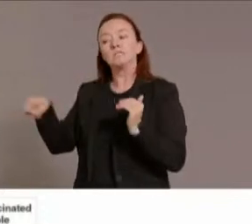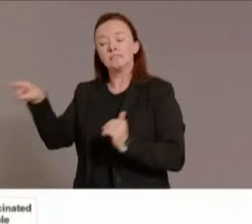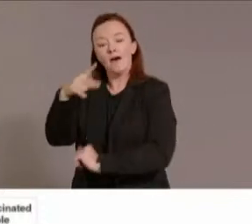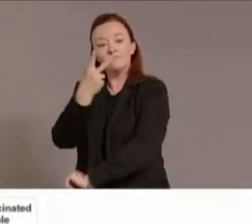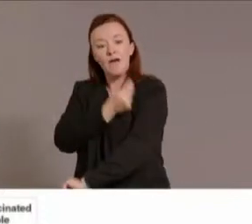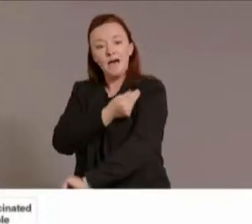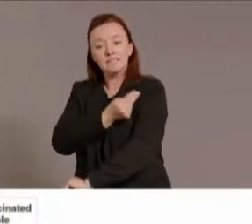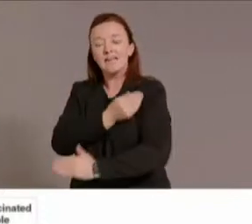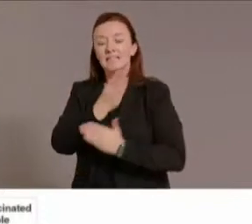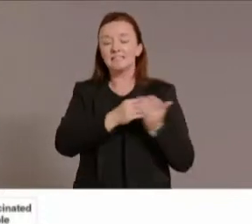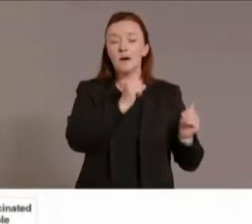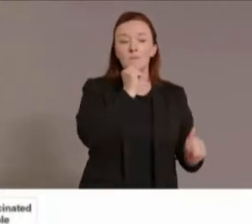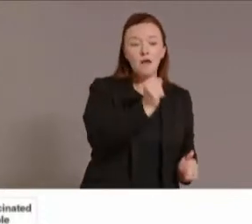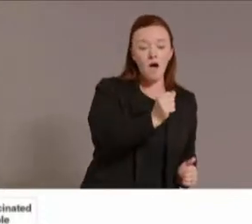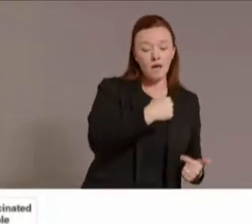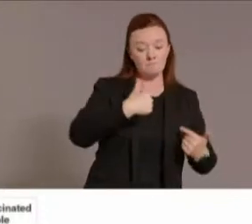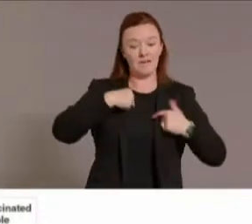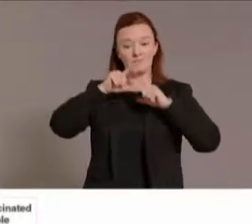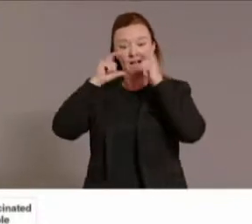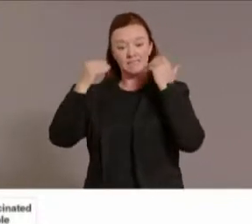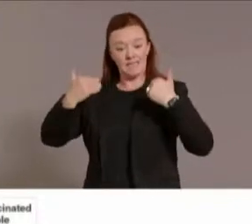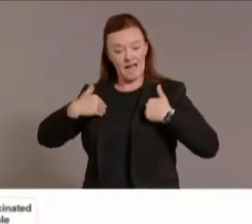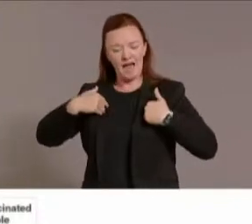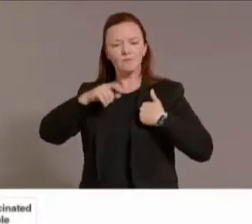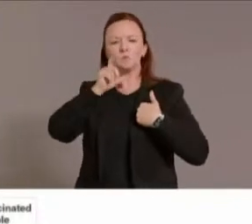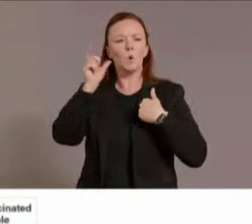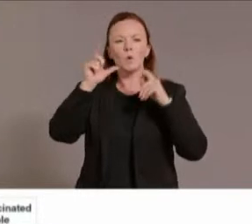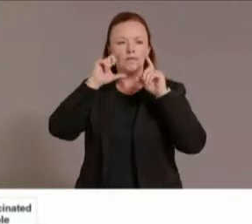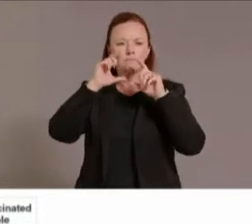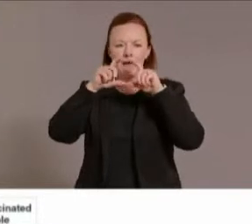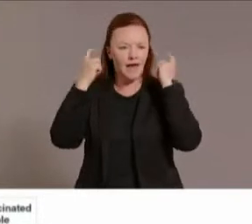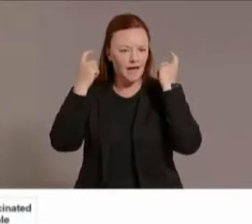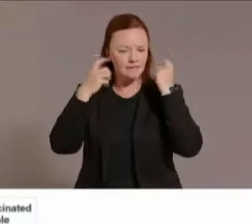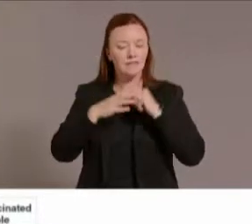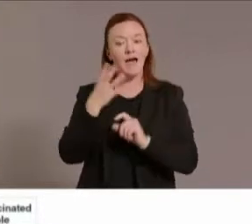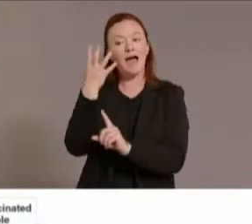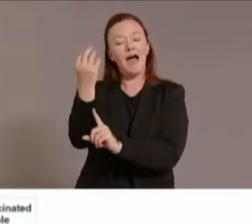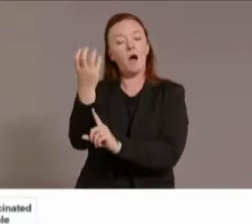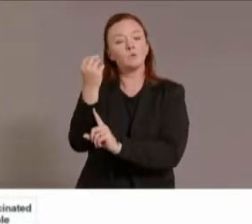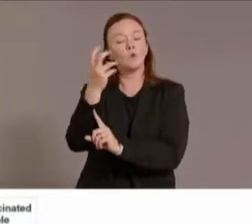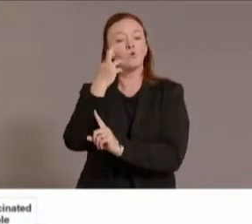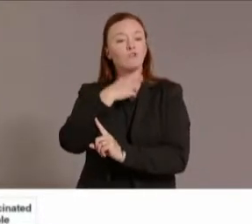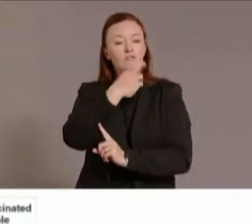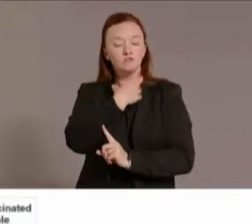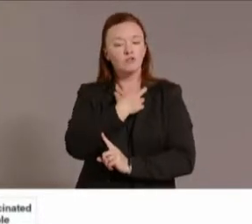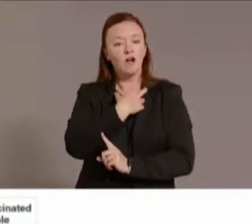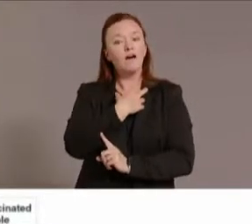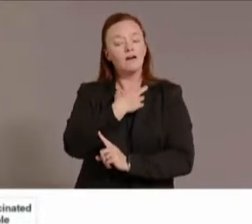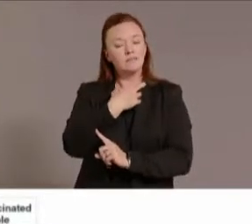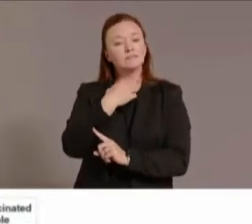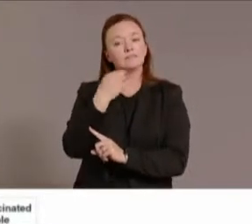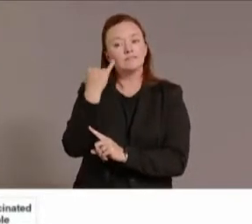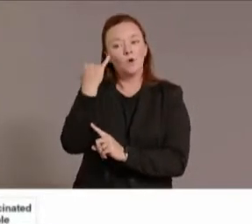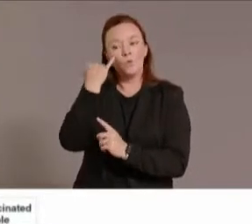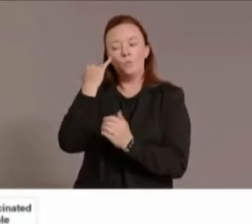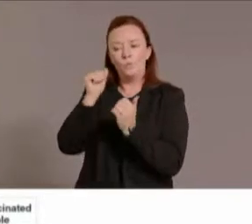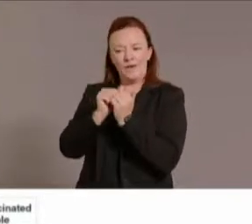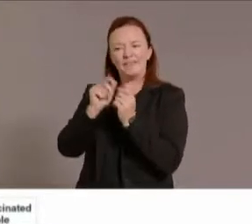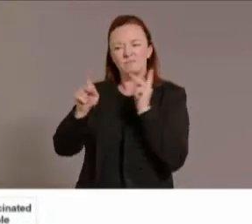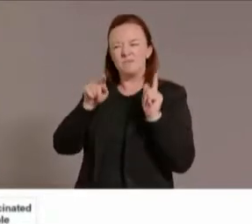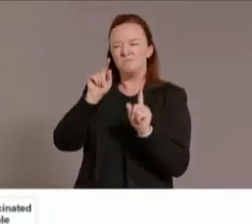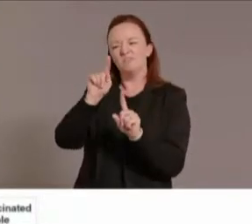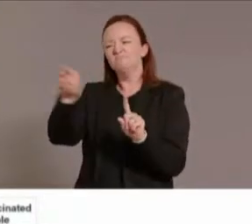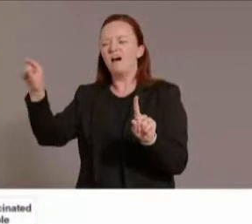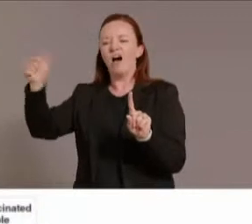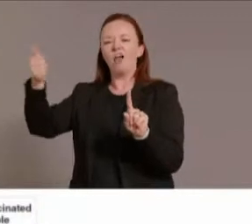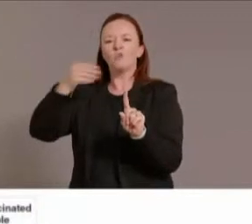and unvaccinated individuals, and dining at outdoor restaurants with individuals from multiple households. They still